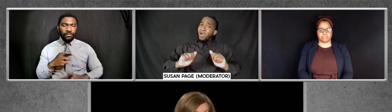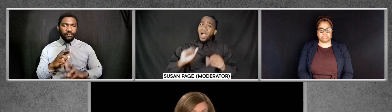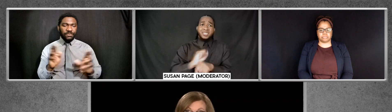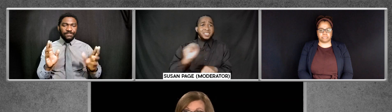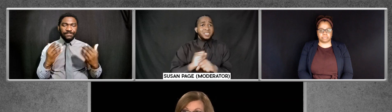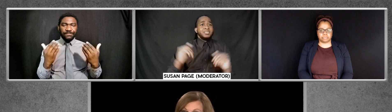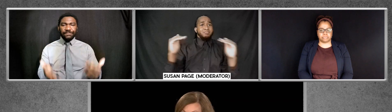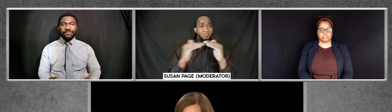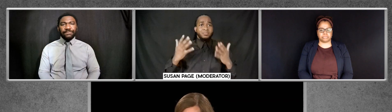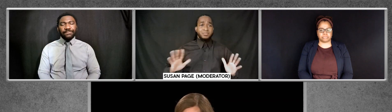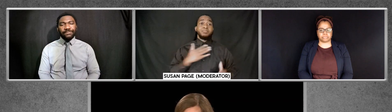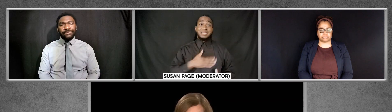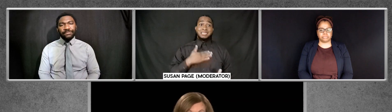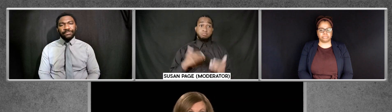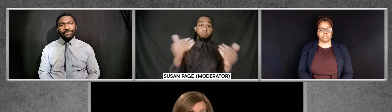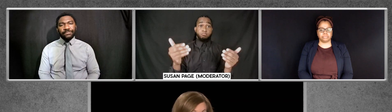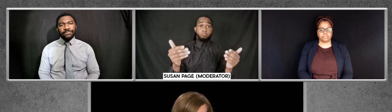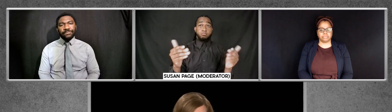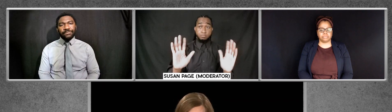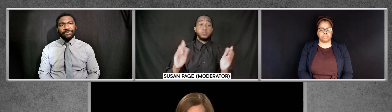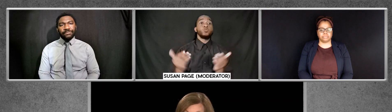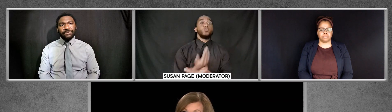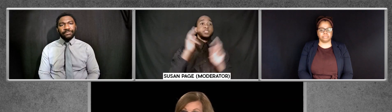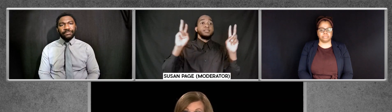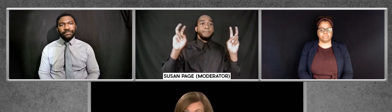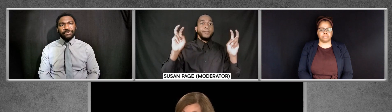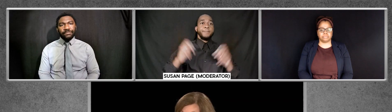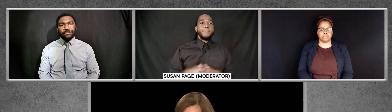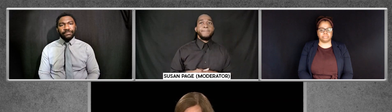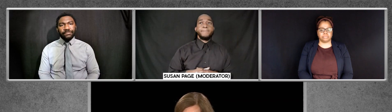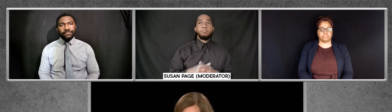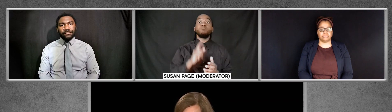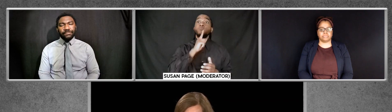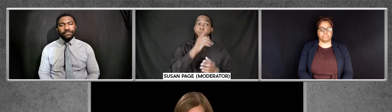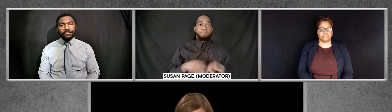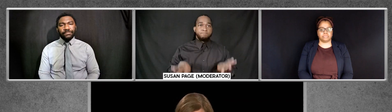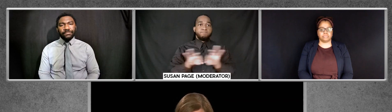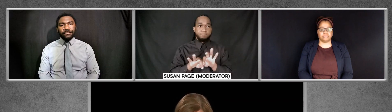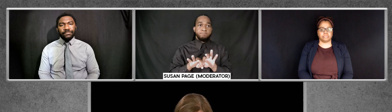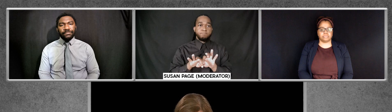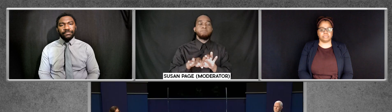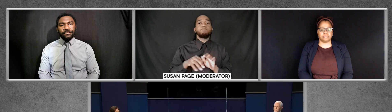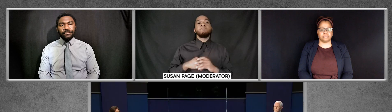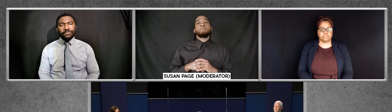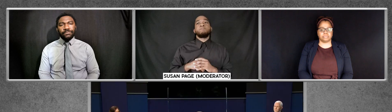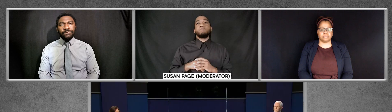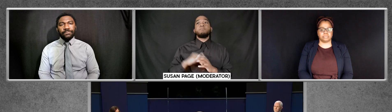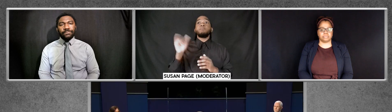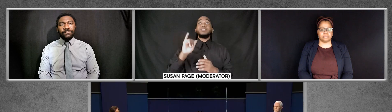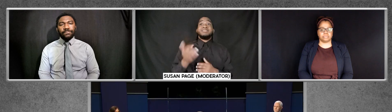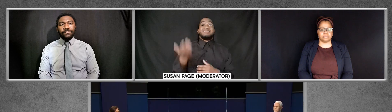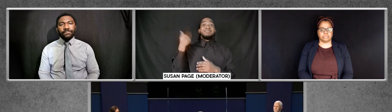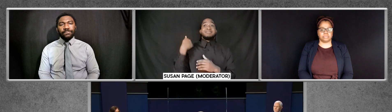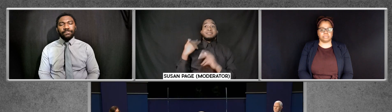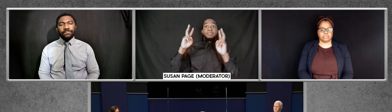go ahead and move to the next topic, which is an important one, as the last topic was, and that is the Supreme Court.